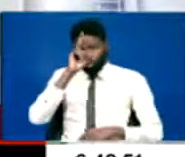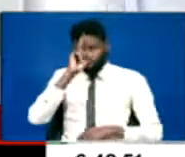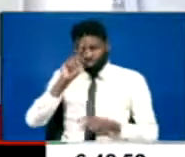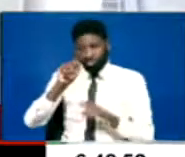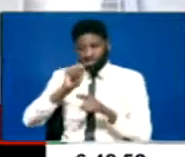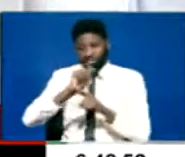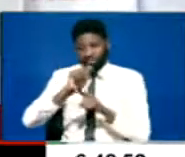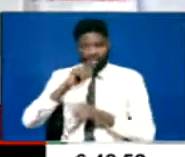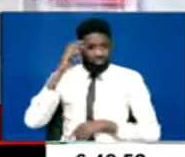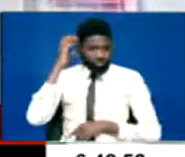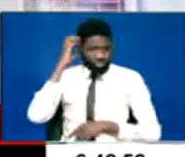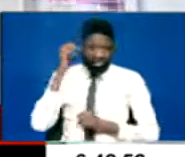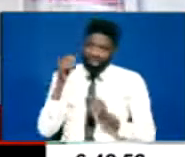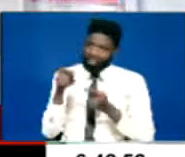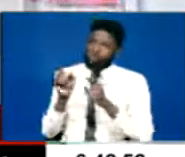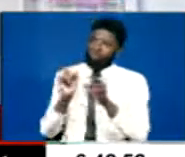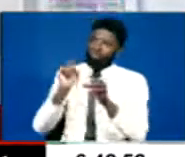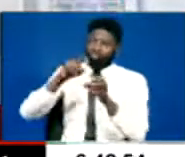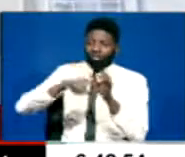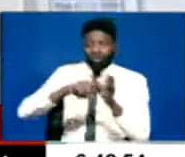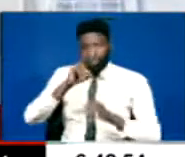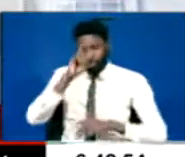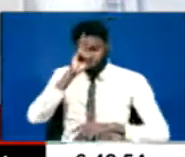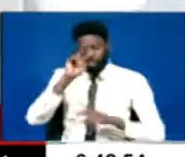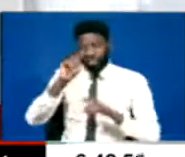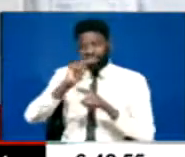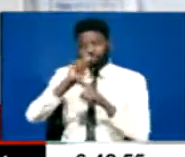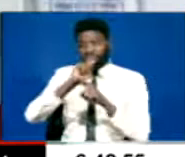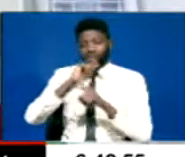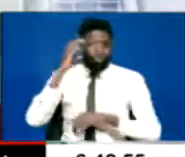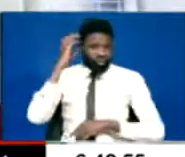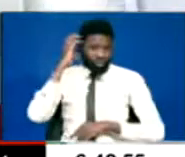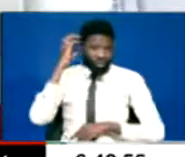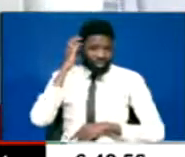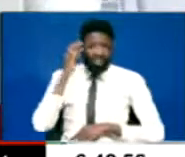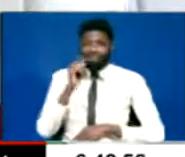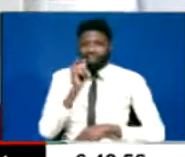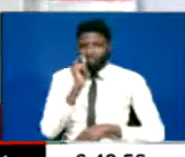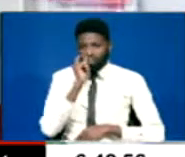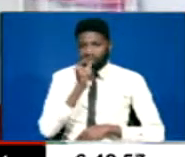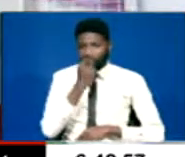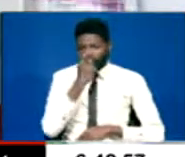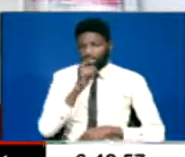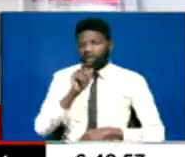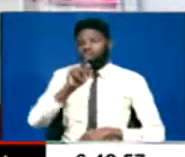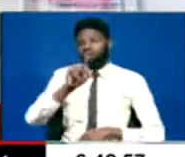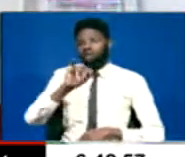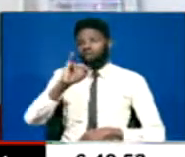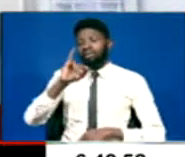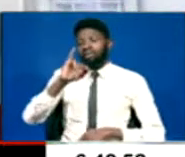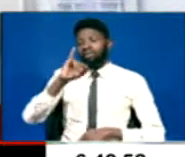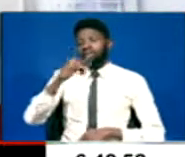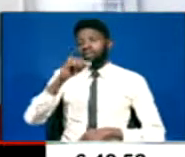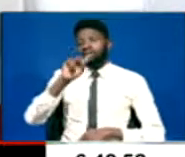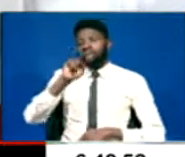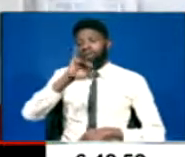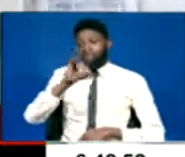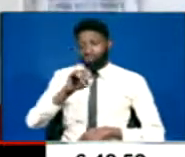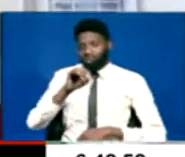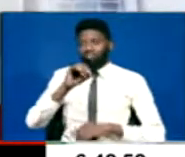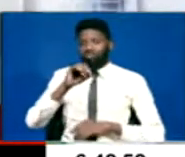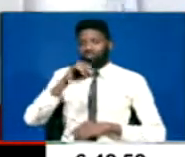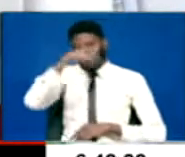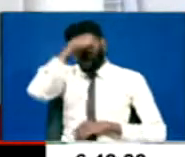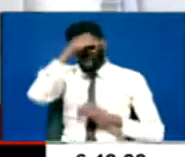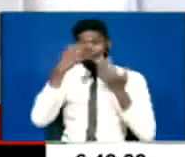Wajakoya joined the police training college at Kiganjo in Nyeri, graduated, and rose through the ranks in the Kenya police force, becoming an